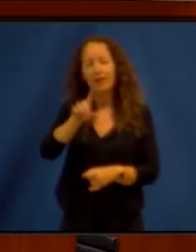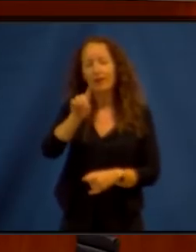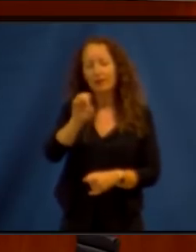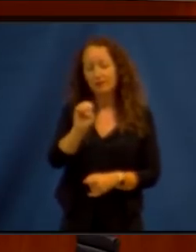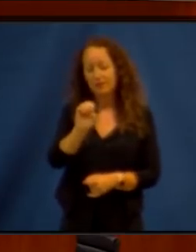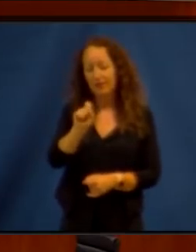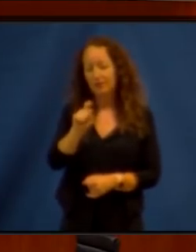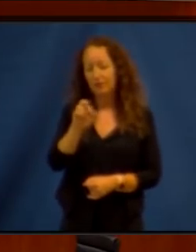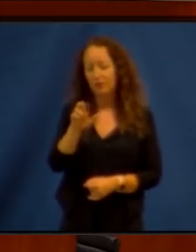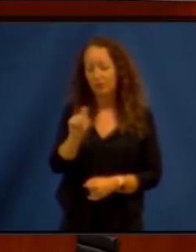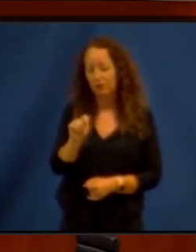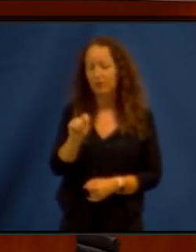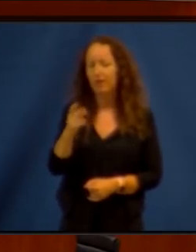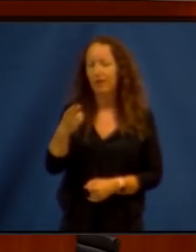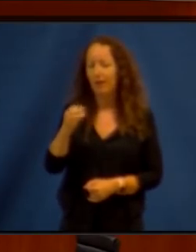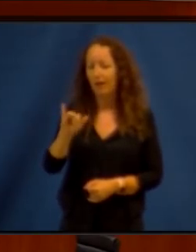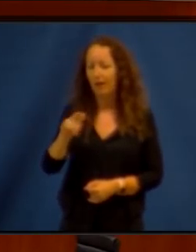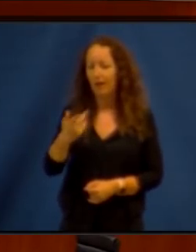unfortunately.